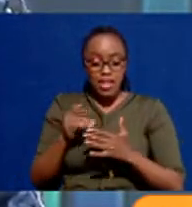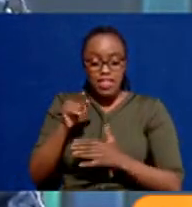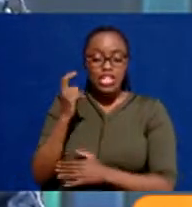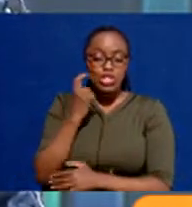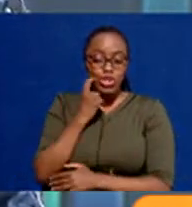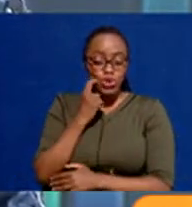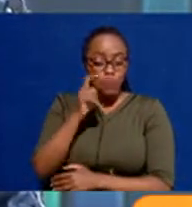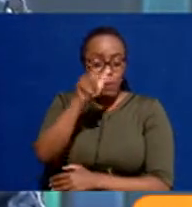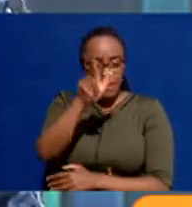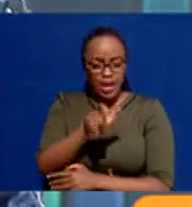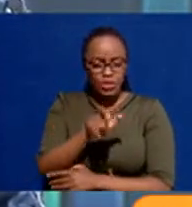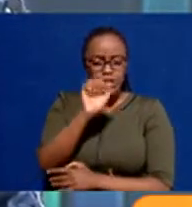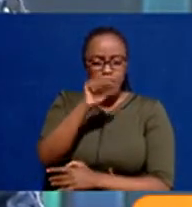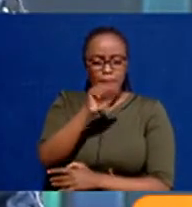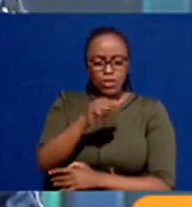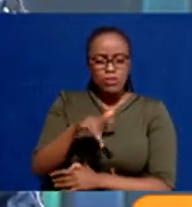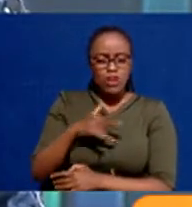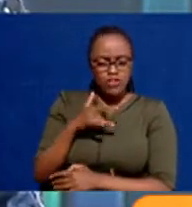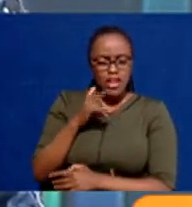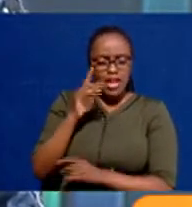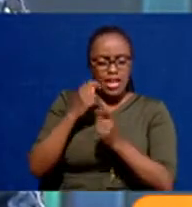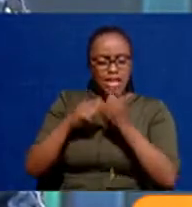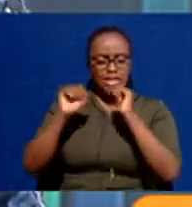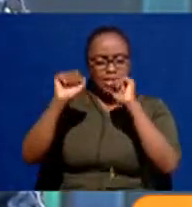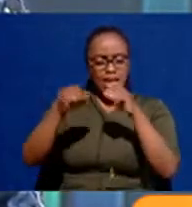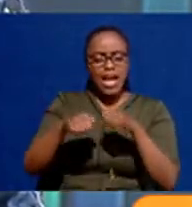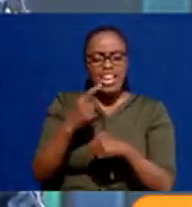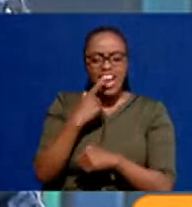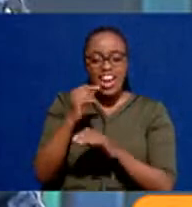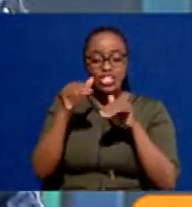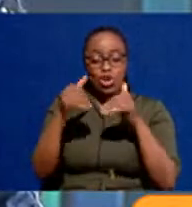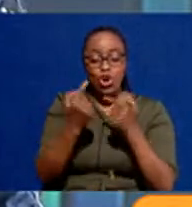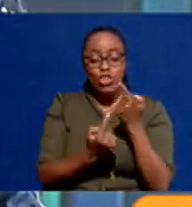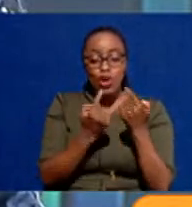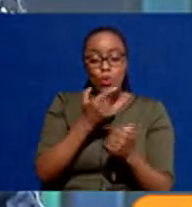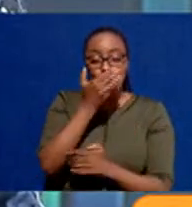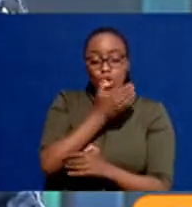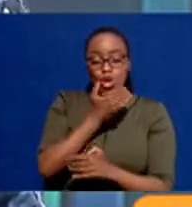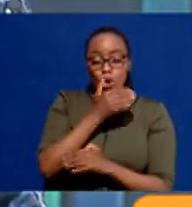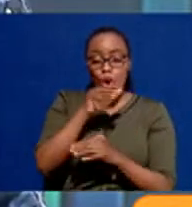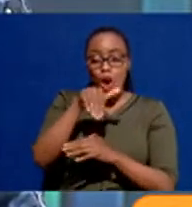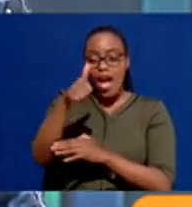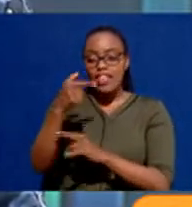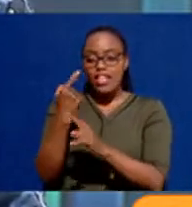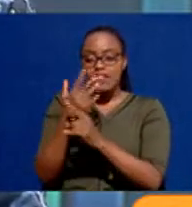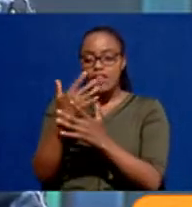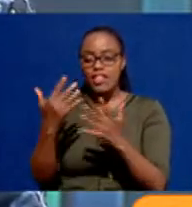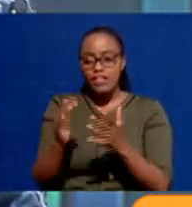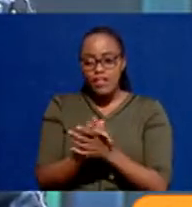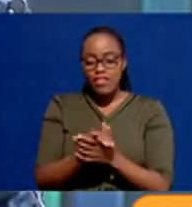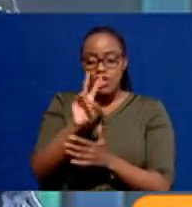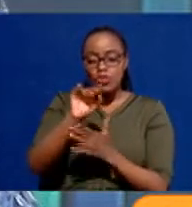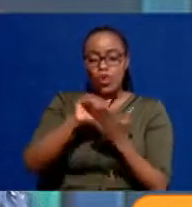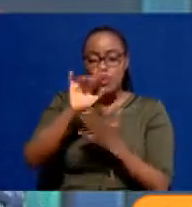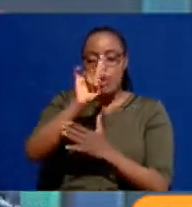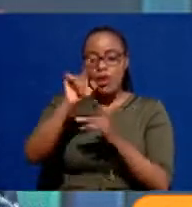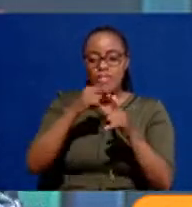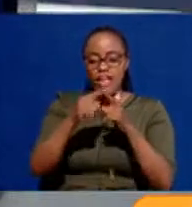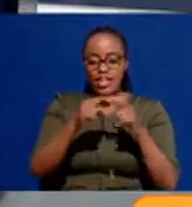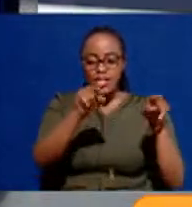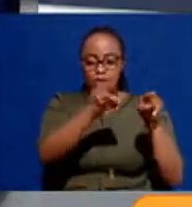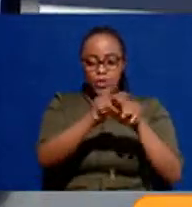kiosk person to feel incentivized to sell our rice or our cooking oil or our beans. Okay, we'll take two more questions. Let's put up